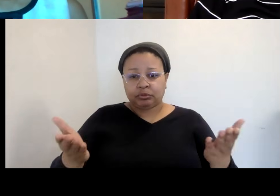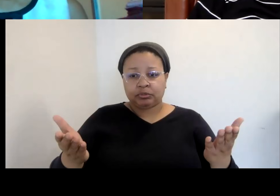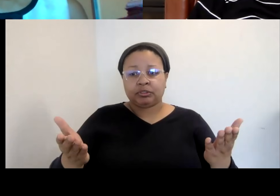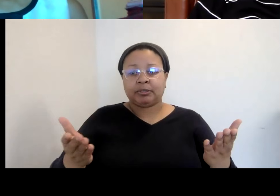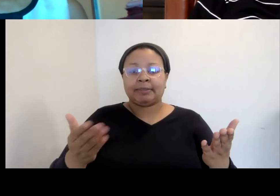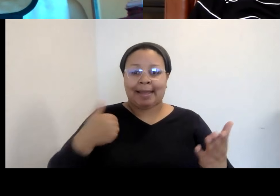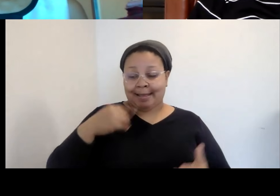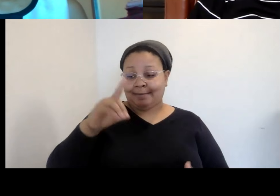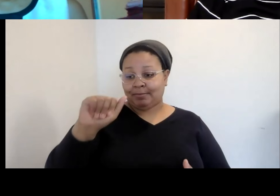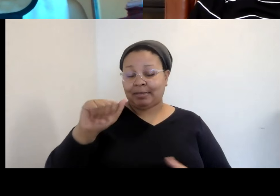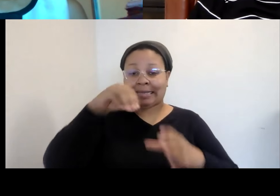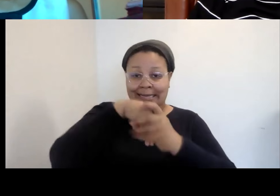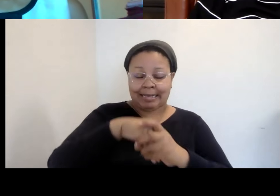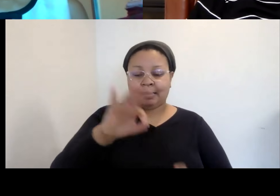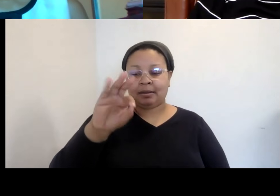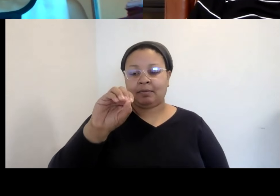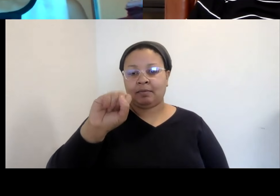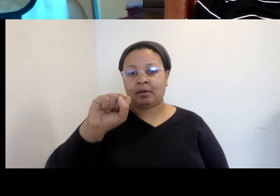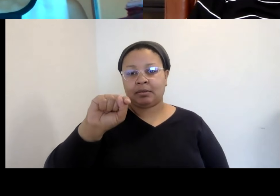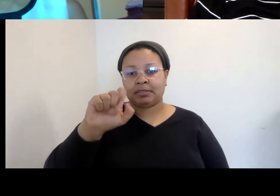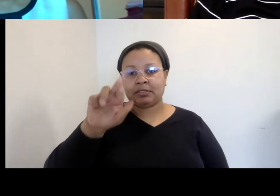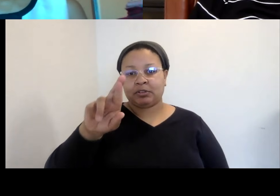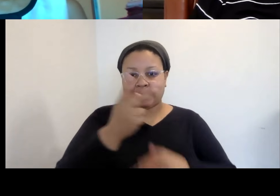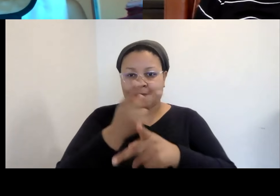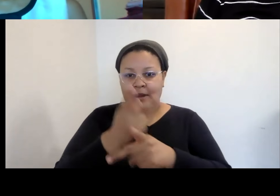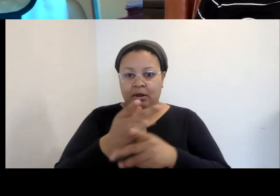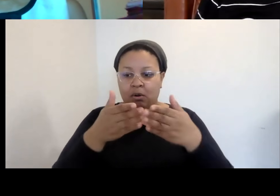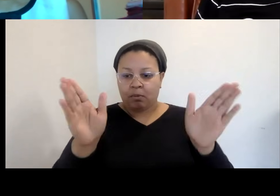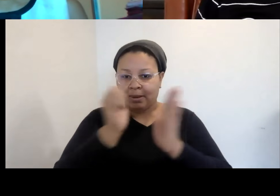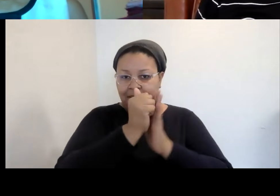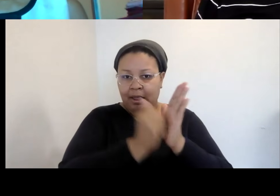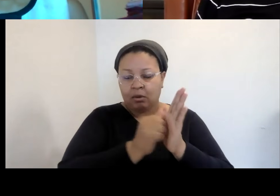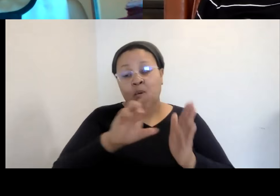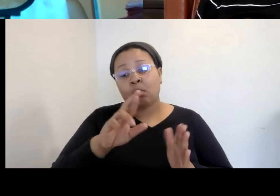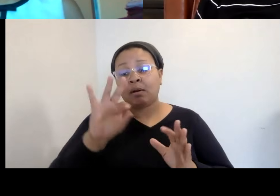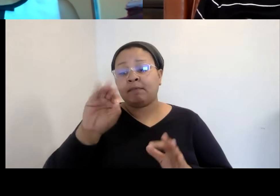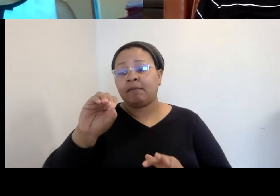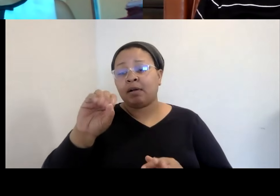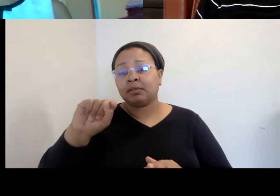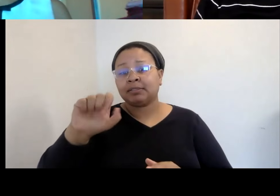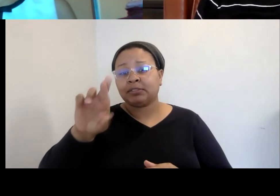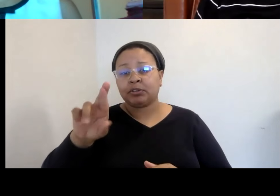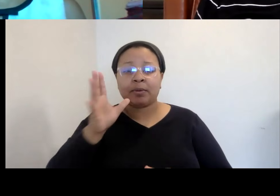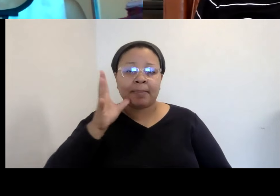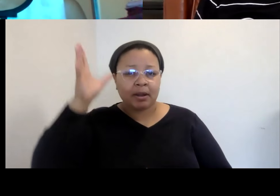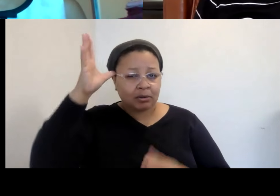foster care system open an account or have their foster parents open an account for them? Yes, if